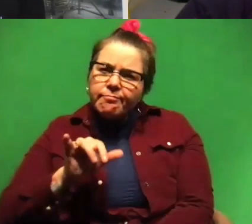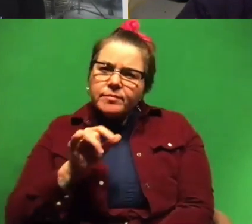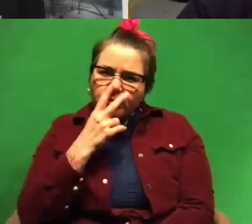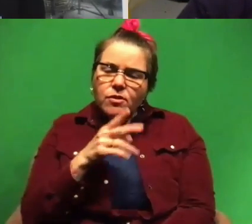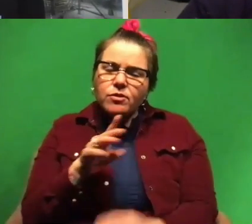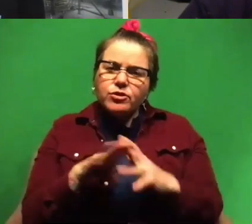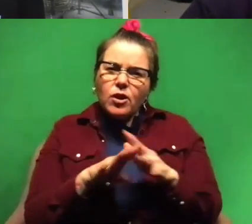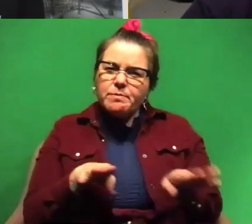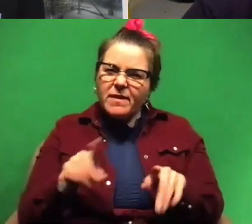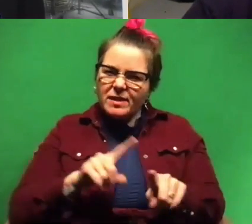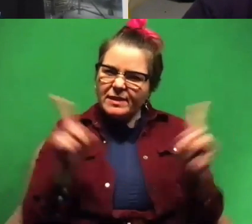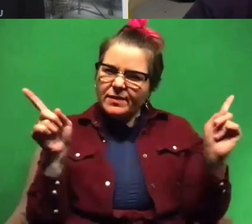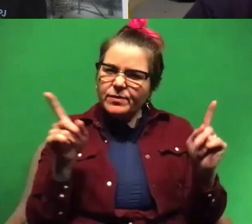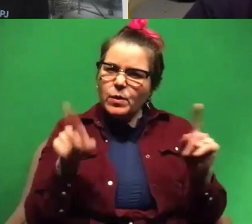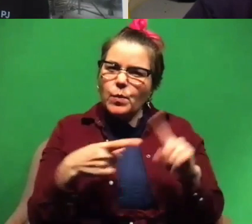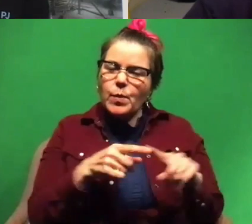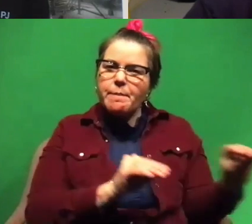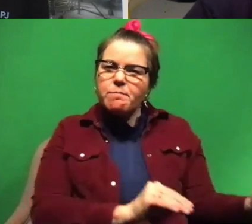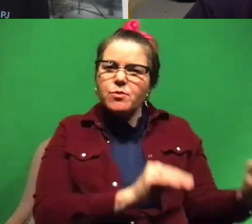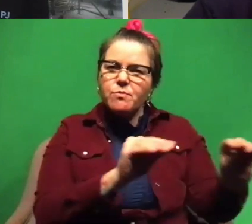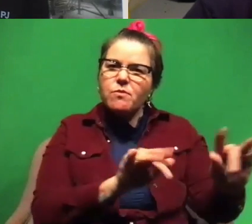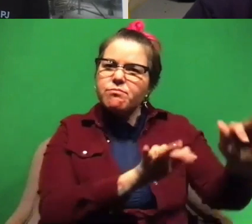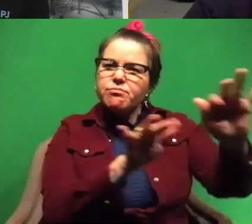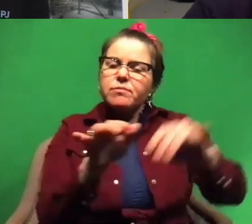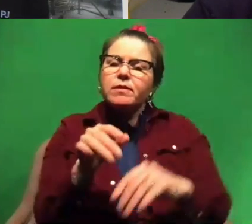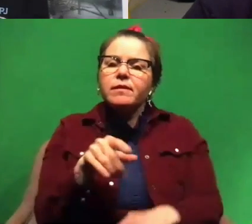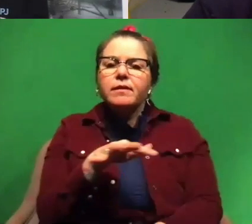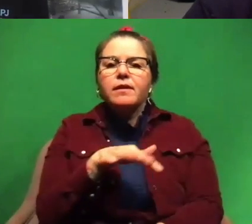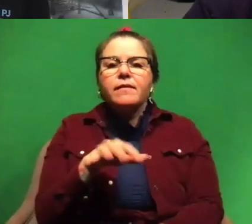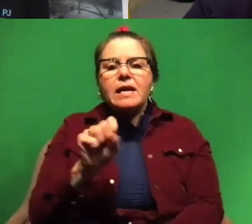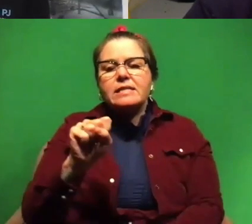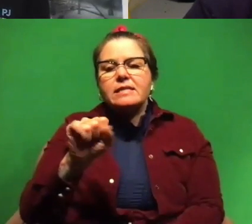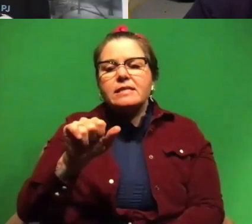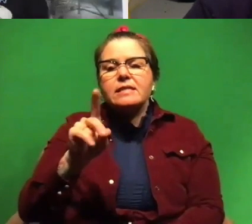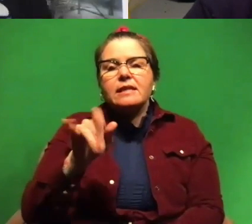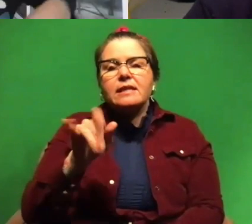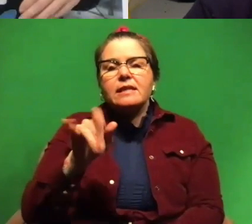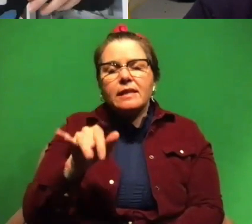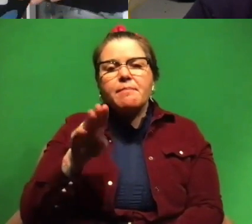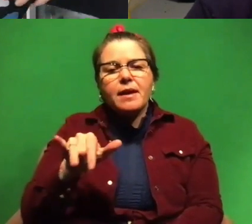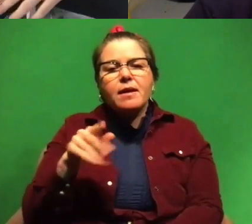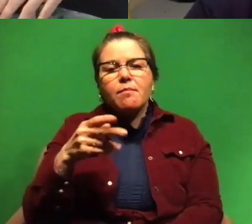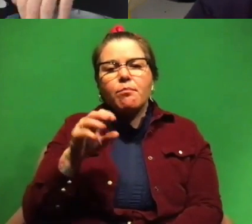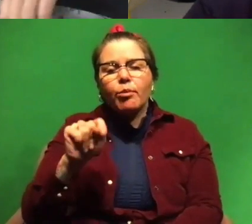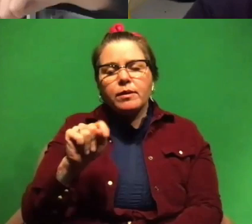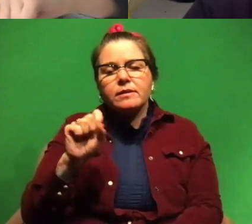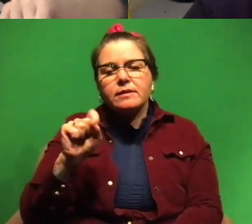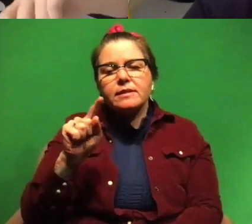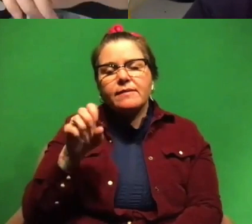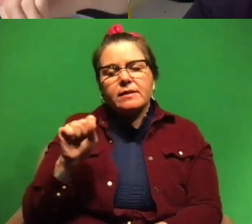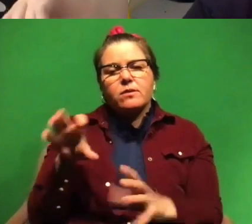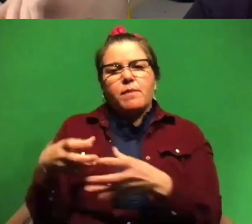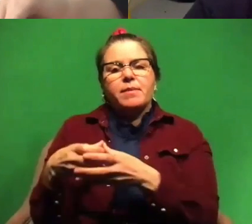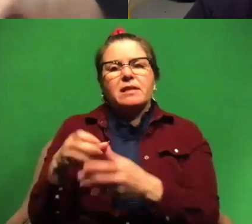quite differently when they're migrating, like out of that Sydney and Jervis Bay and Port Stephens population, which are all on